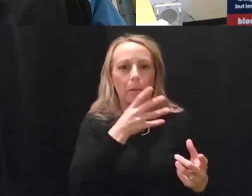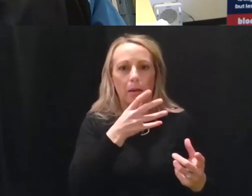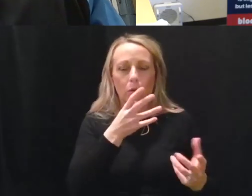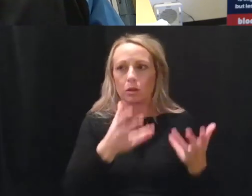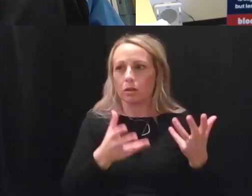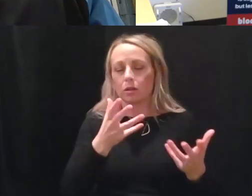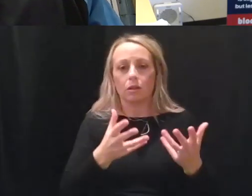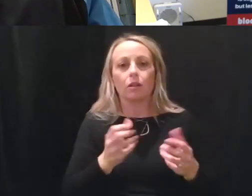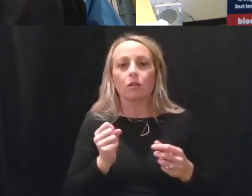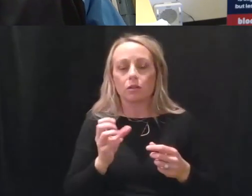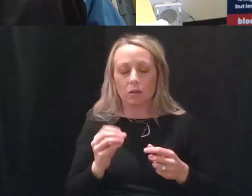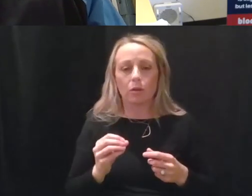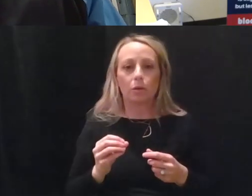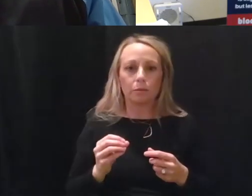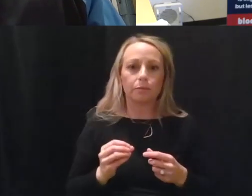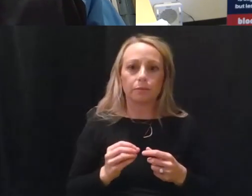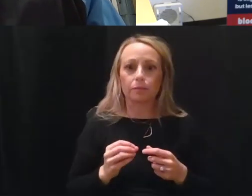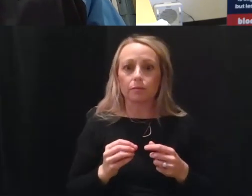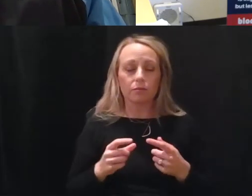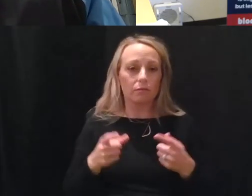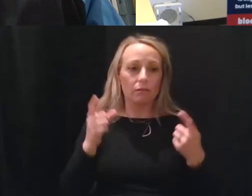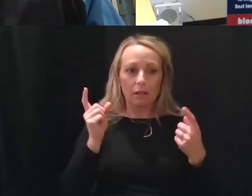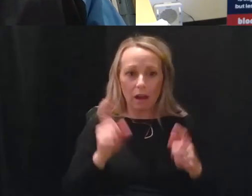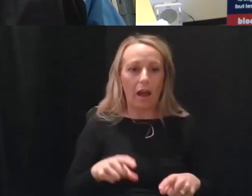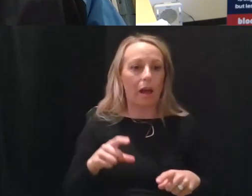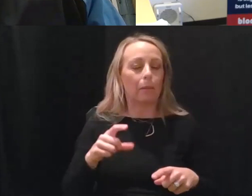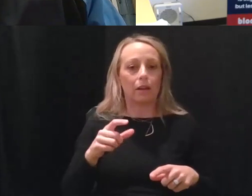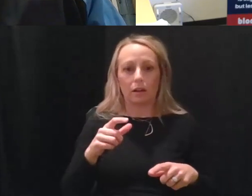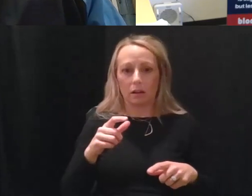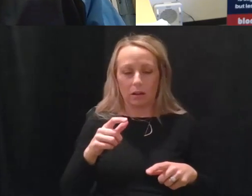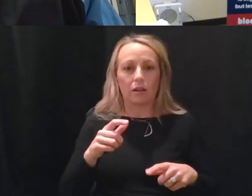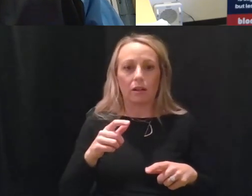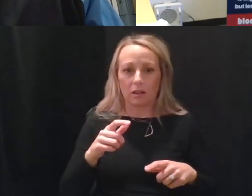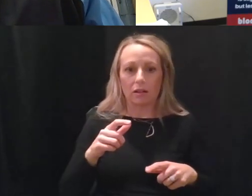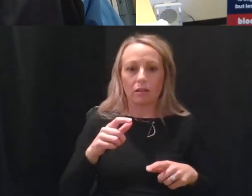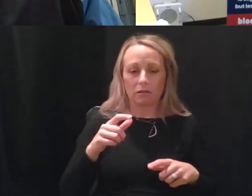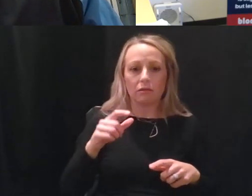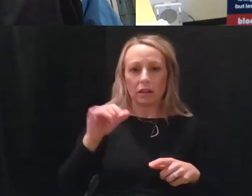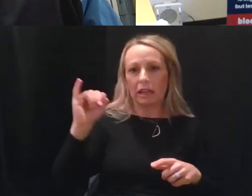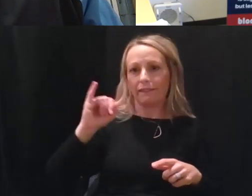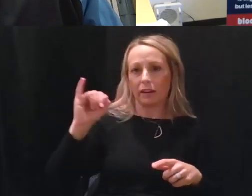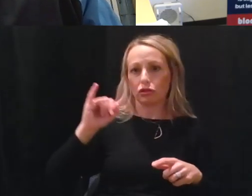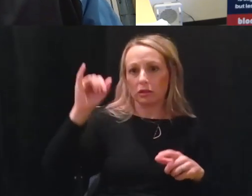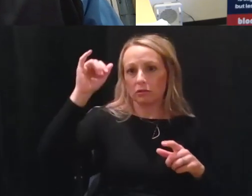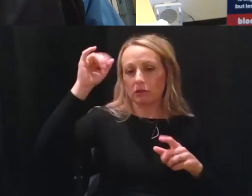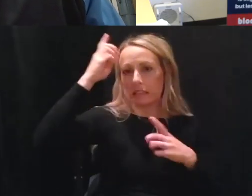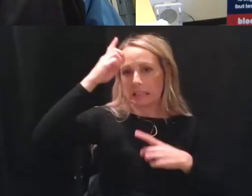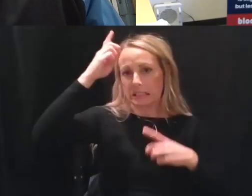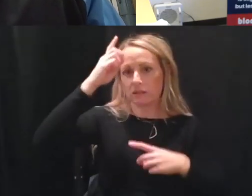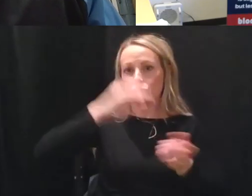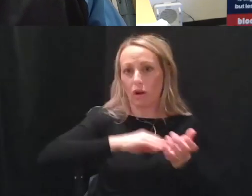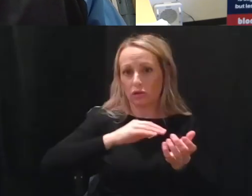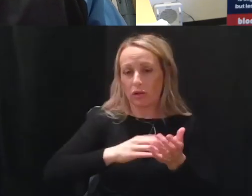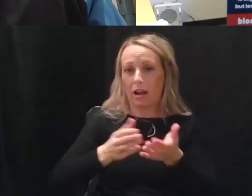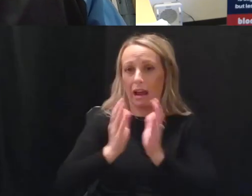So he asked me, the infectious disease doctor said, "Well, we have experimental treatments. Would